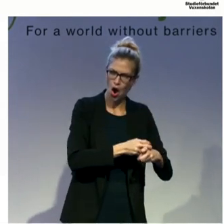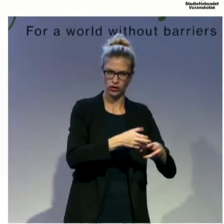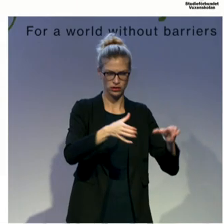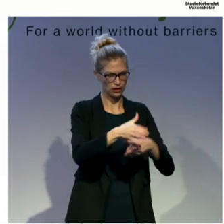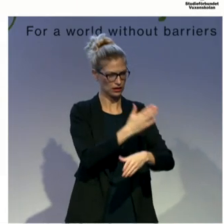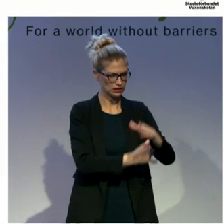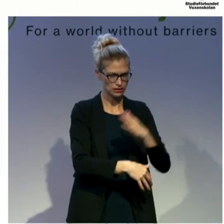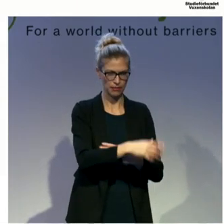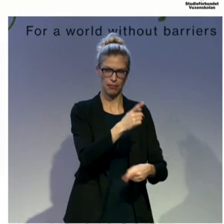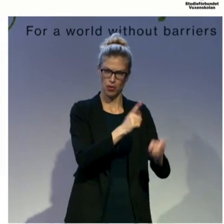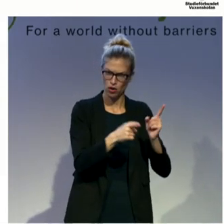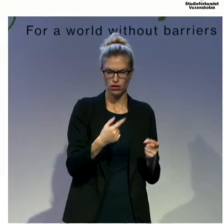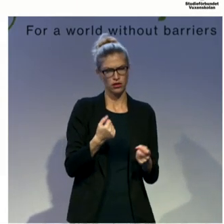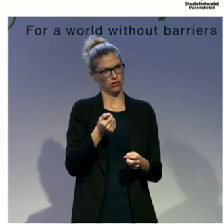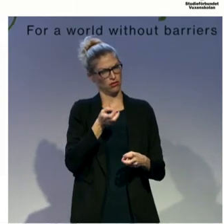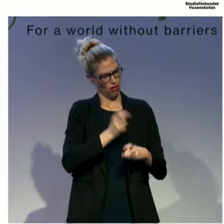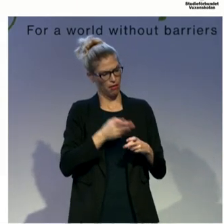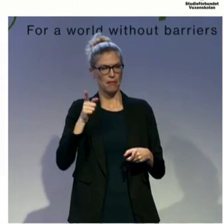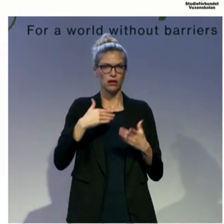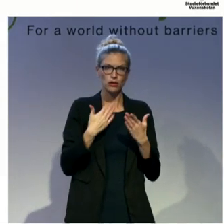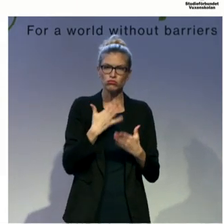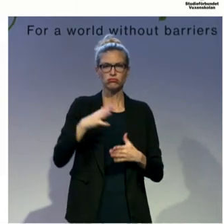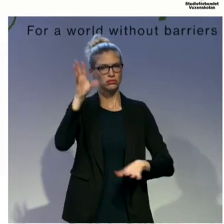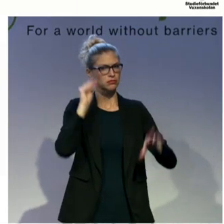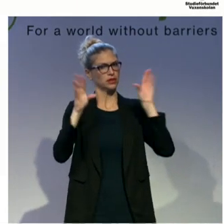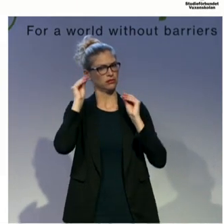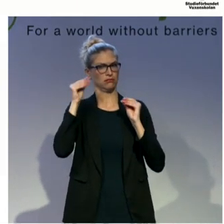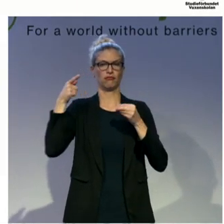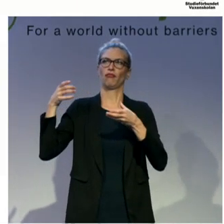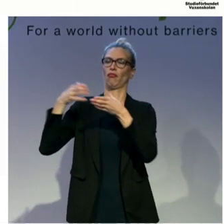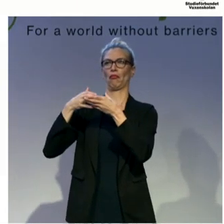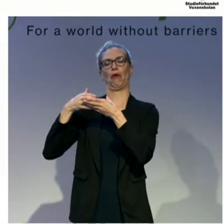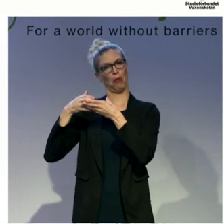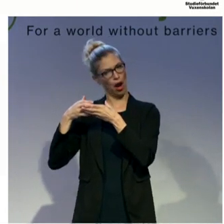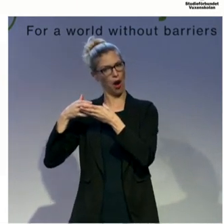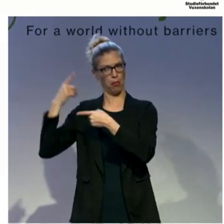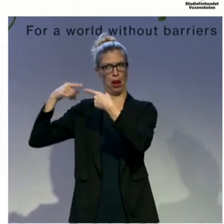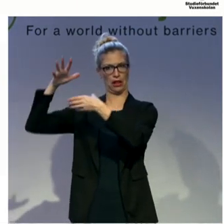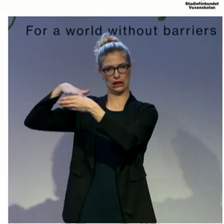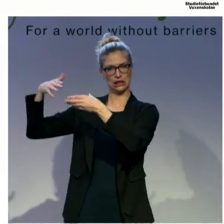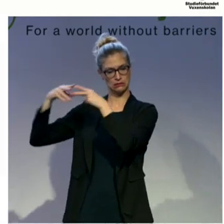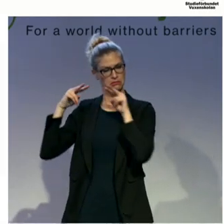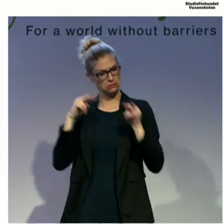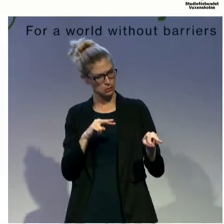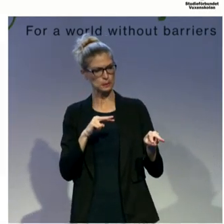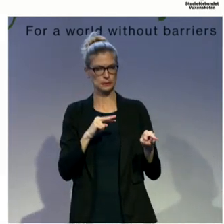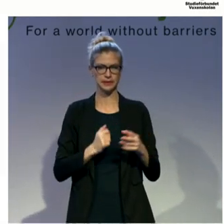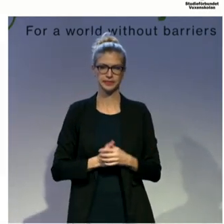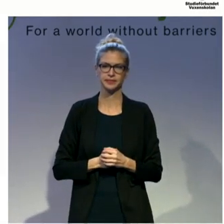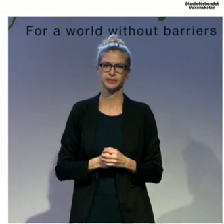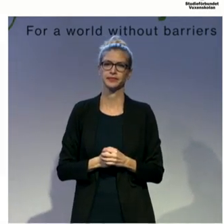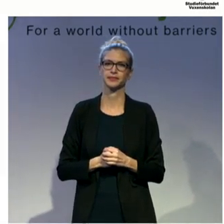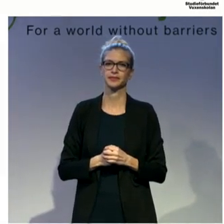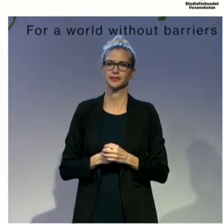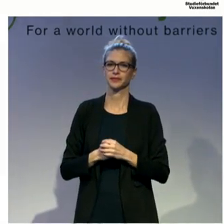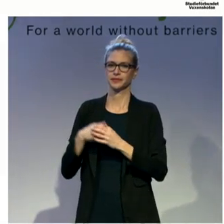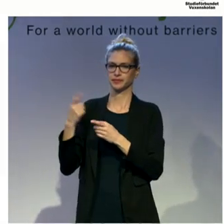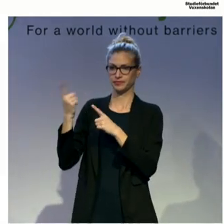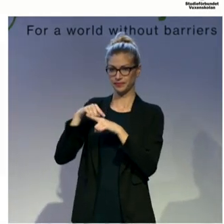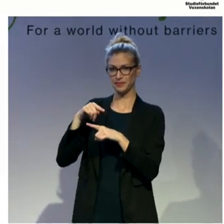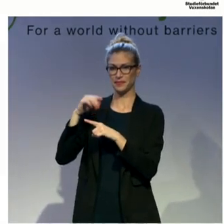experienced. Back to you, Kjell. So, what was the turnout then? Well, last election,